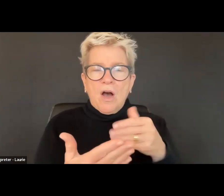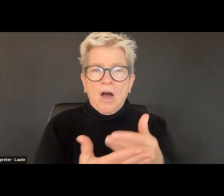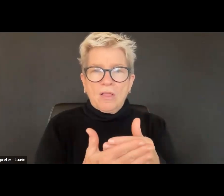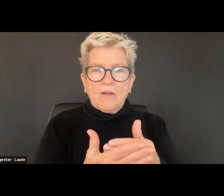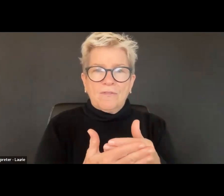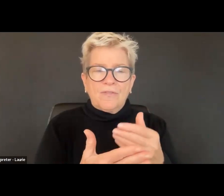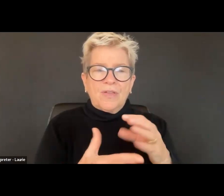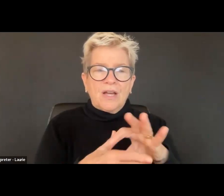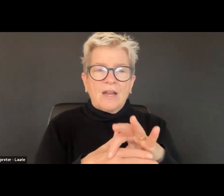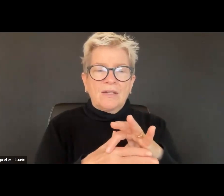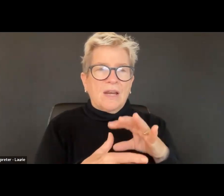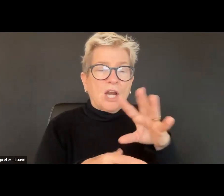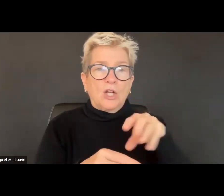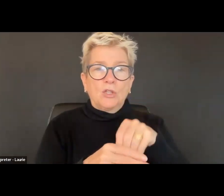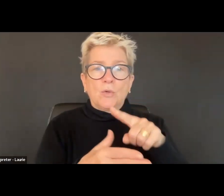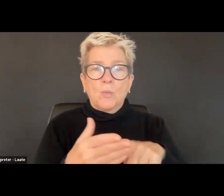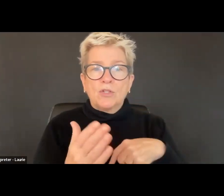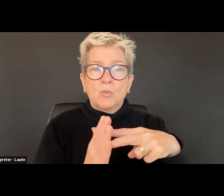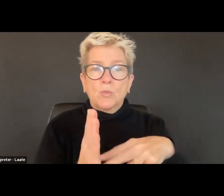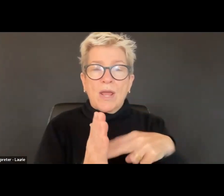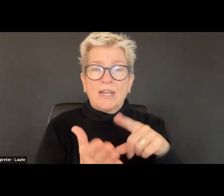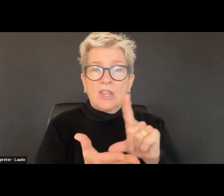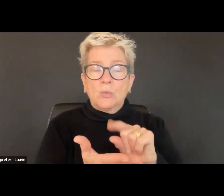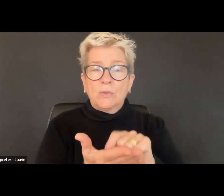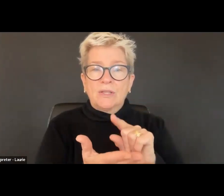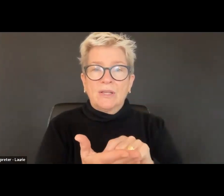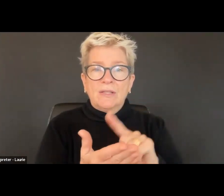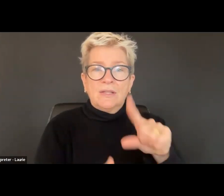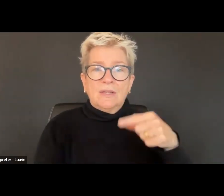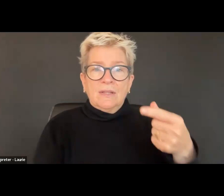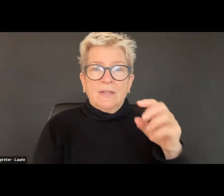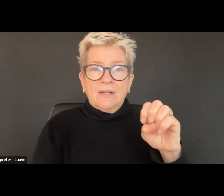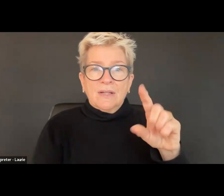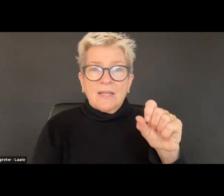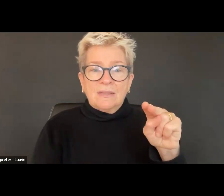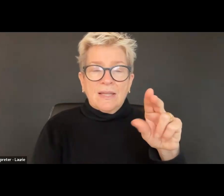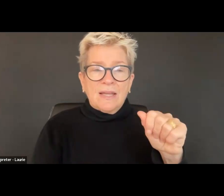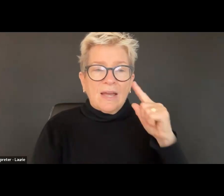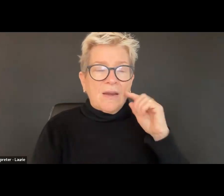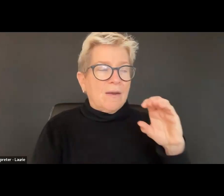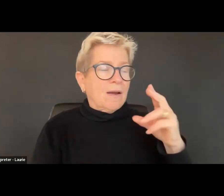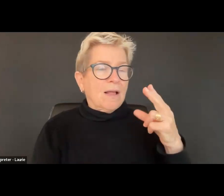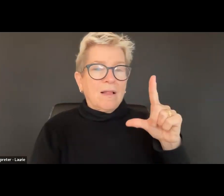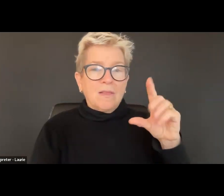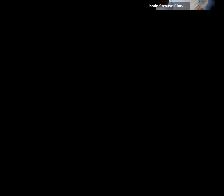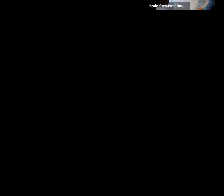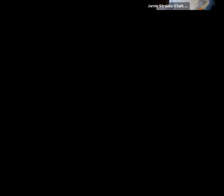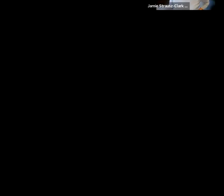from the newsletter. So with that, I'm going to turn it over to Elena, and I think Chloe's going to put up some slides. Elena, thank you for being